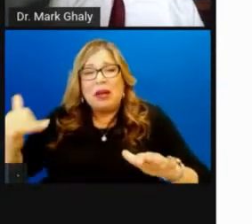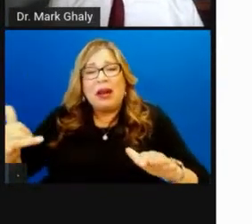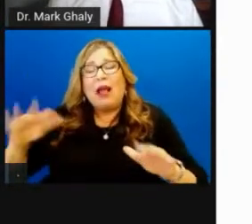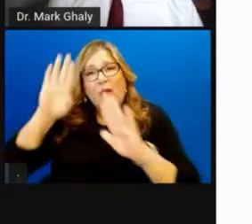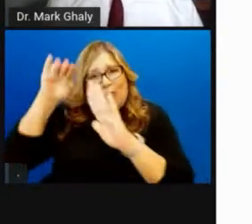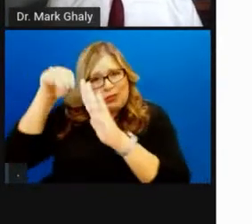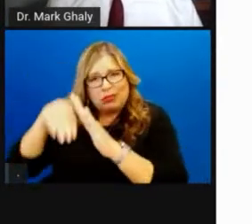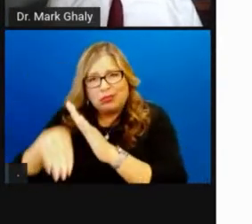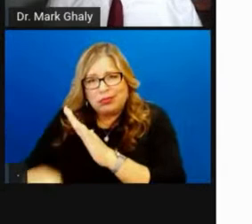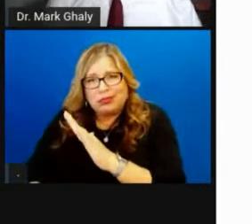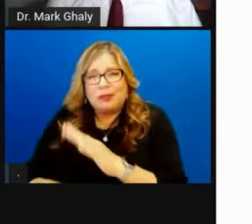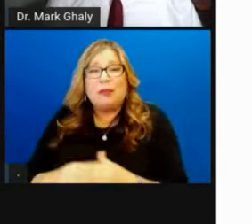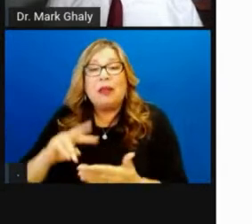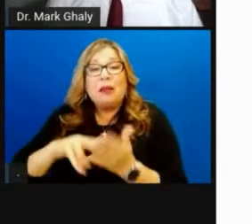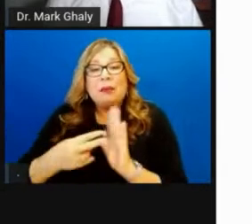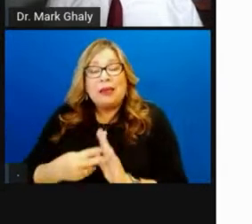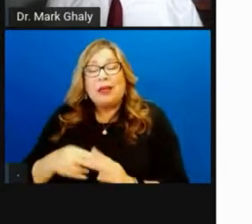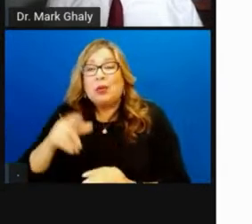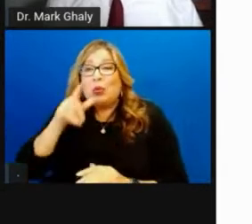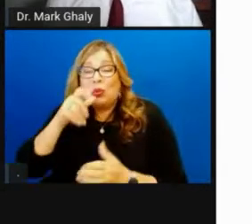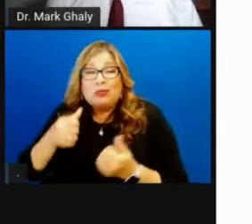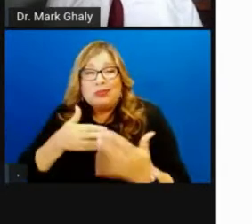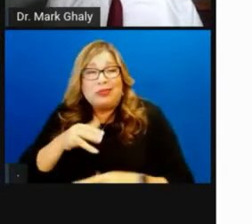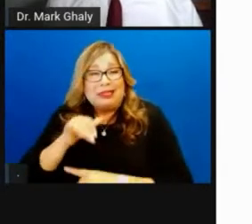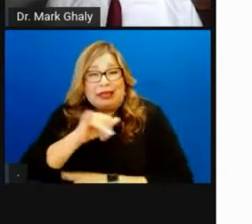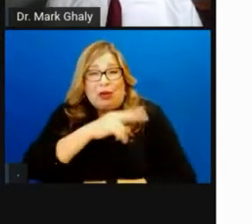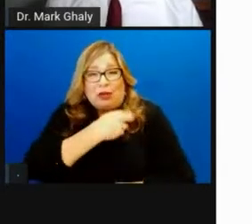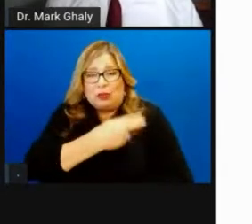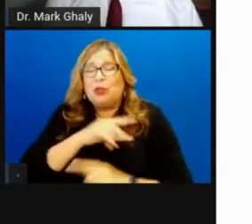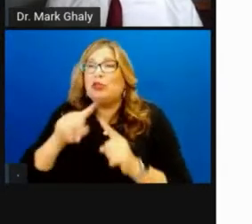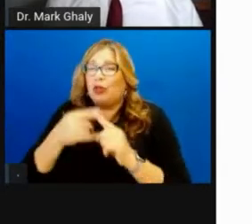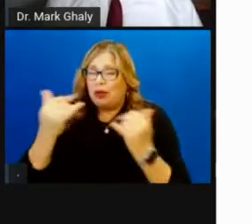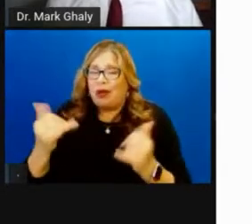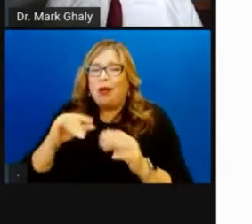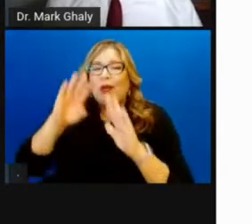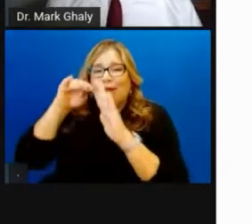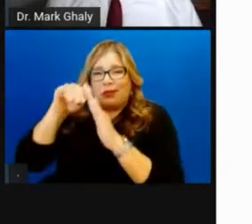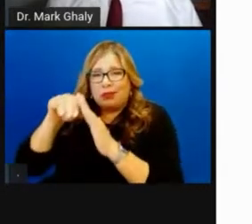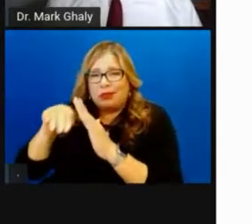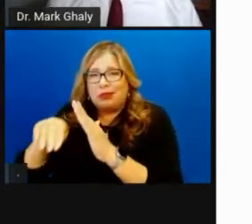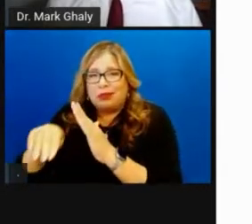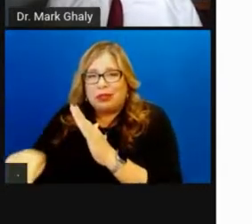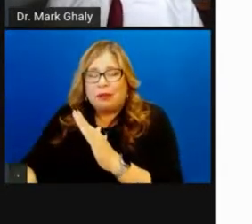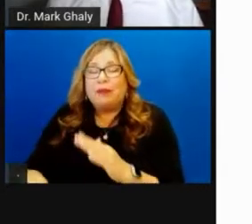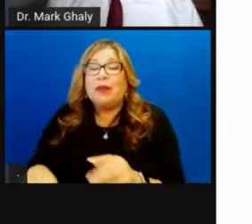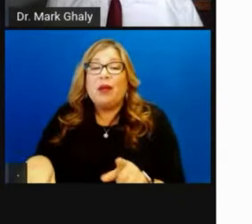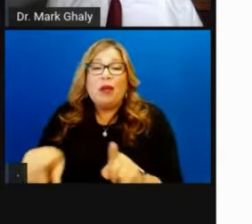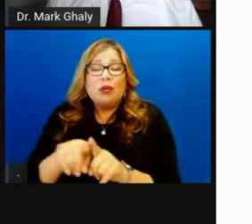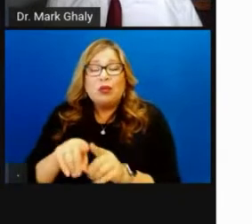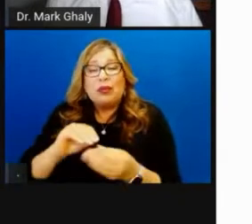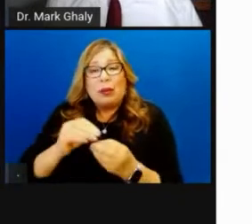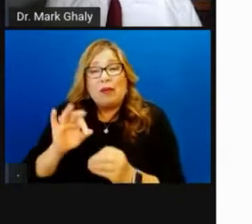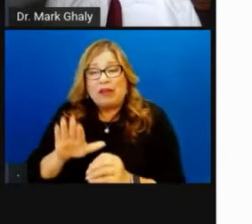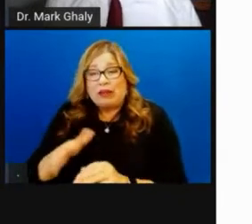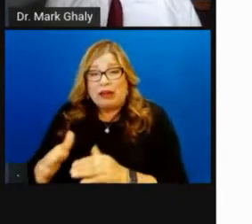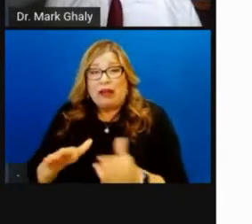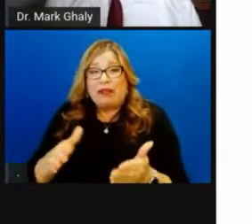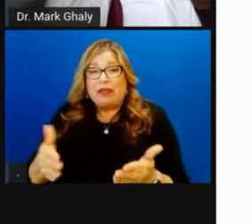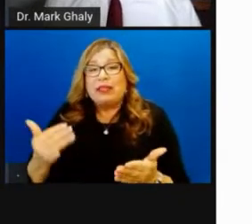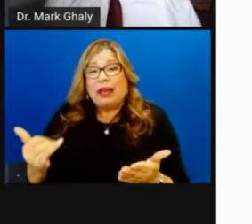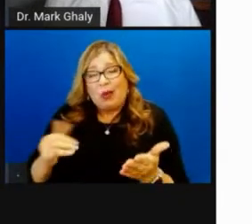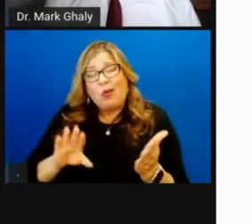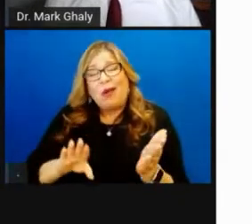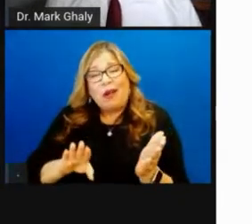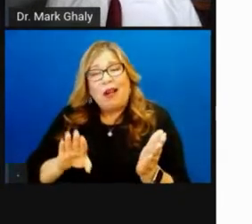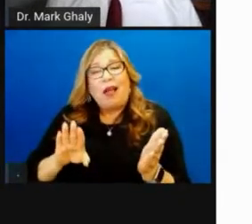adult, are trending downward. And deaths, which always lag hospitalization in cases, are climbing now, but